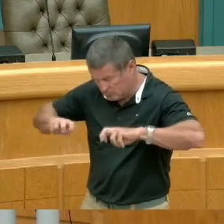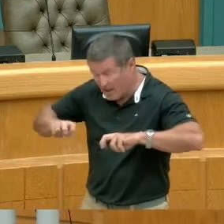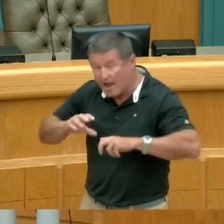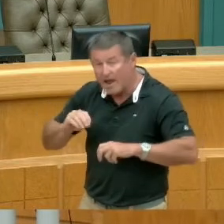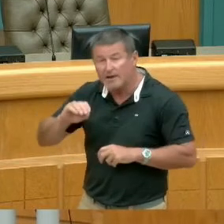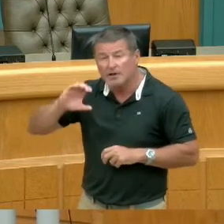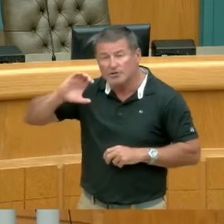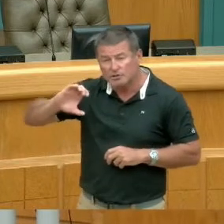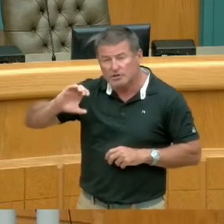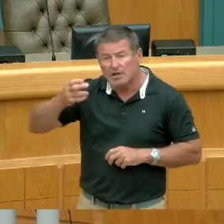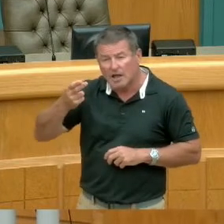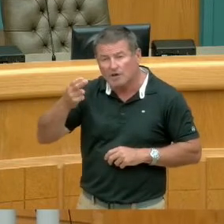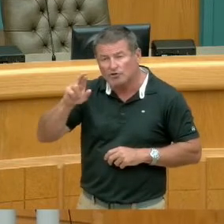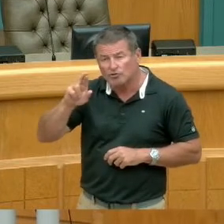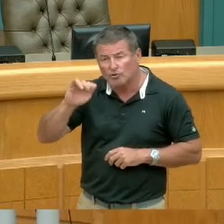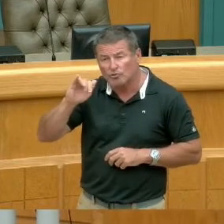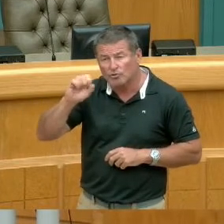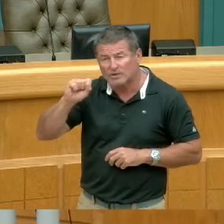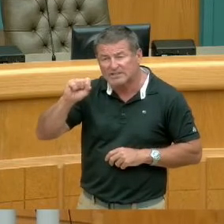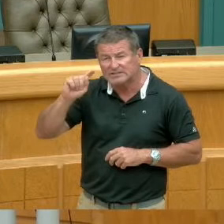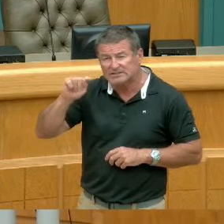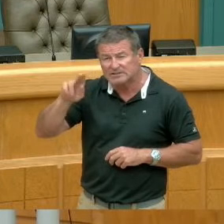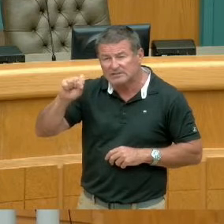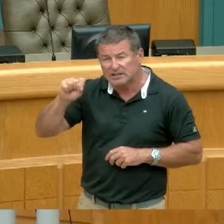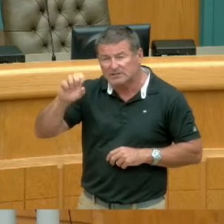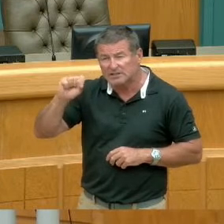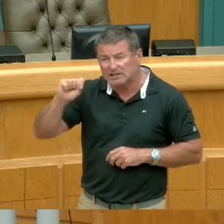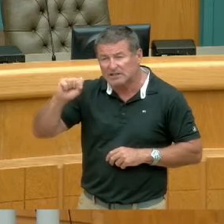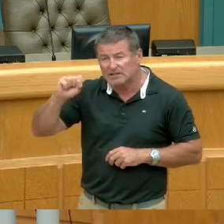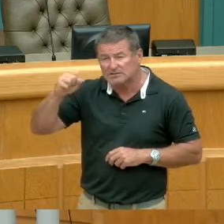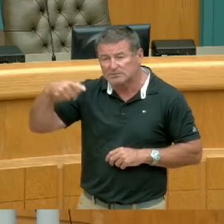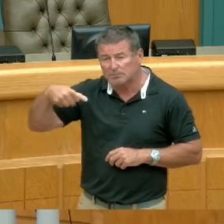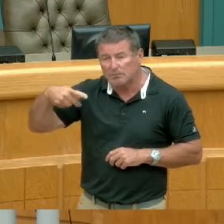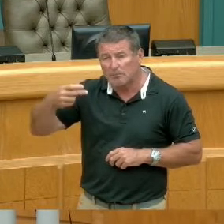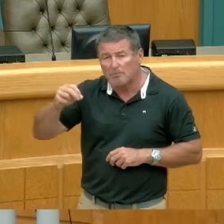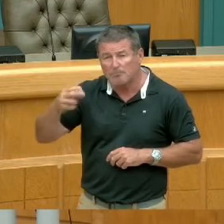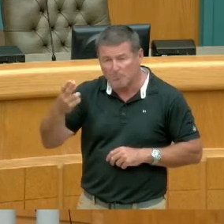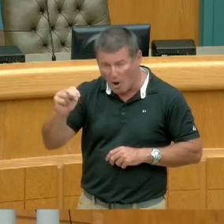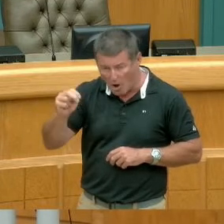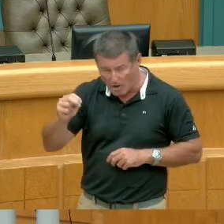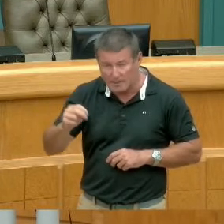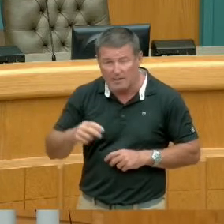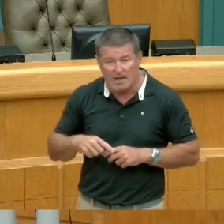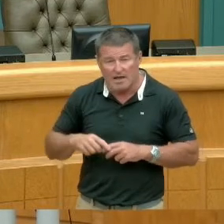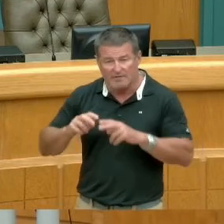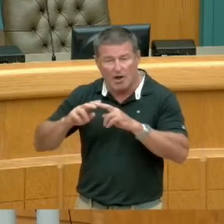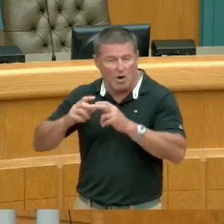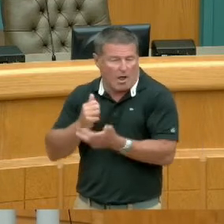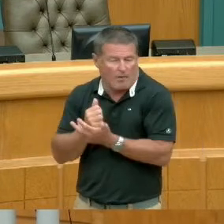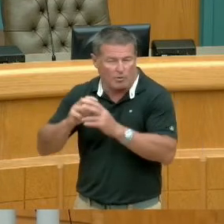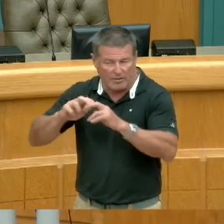So Christus Spawn notified us today that they have more cartridges, so they will be testing again tomorrow and analyzing those